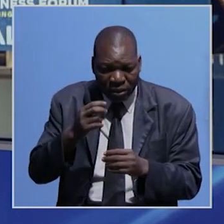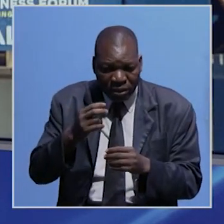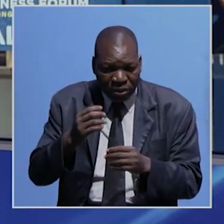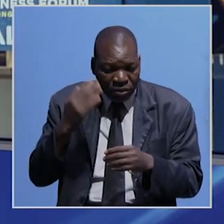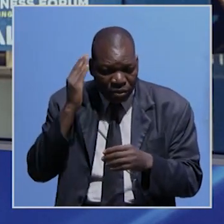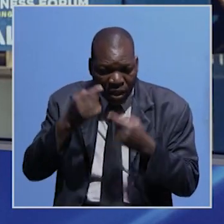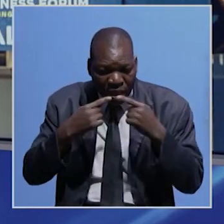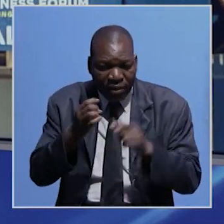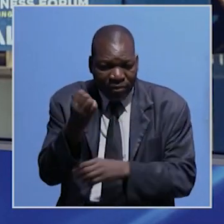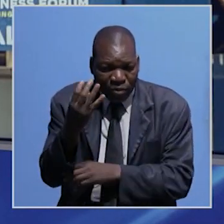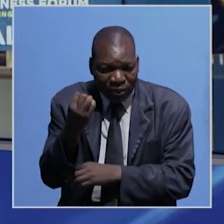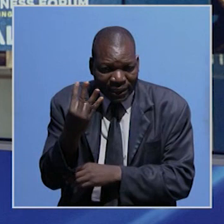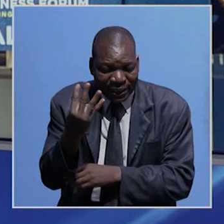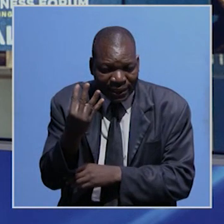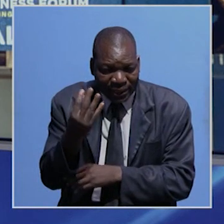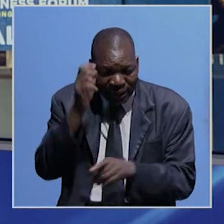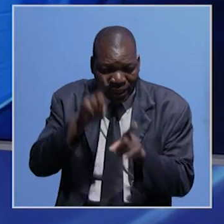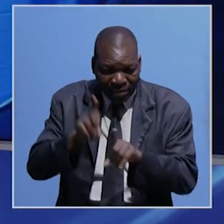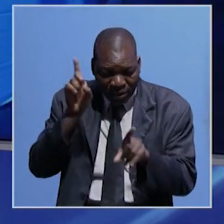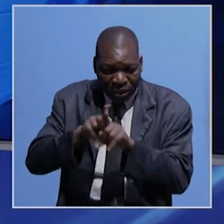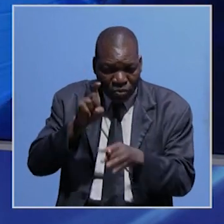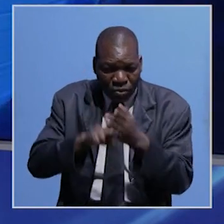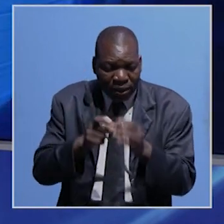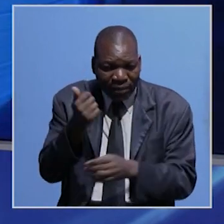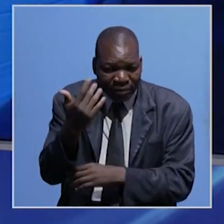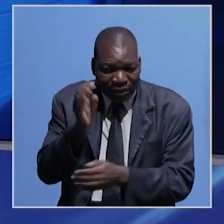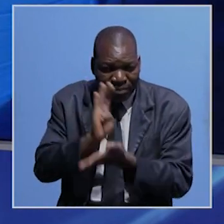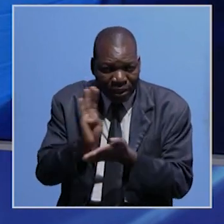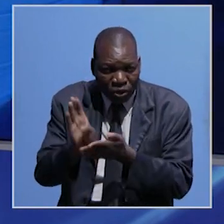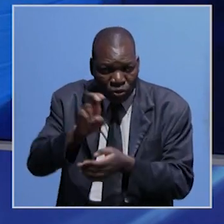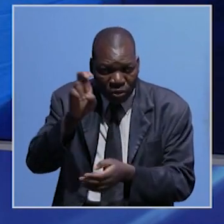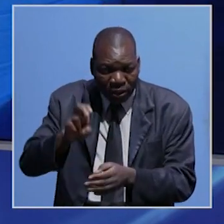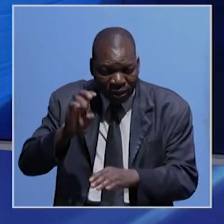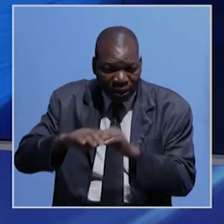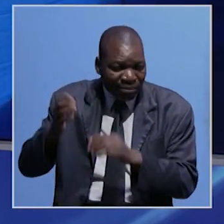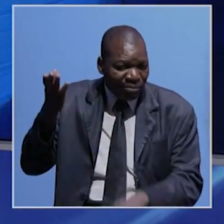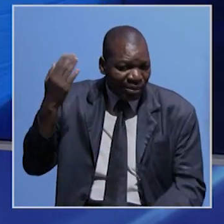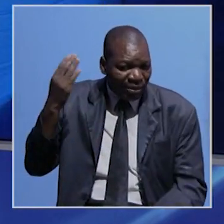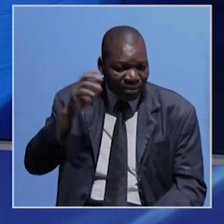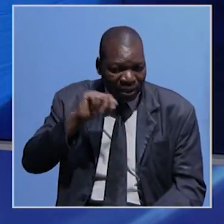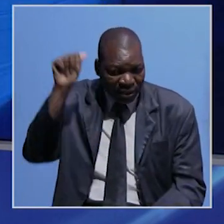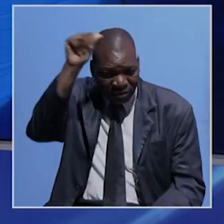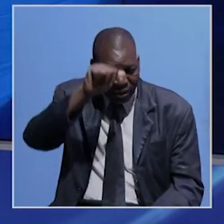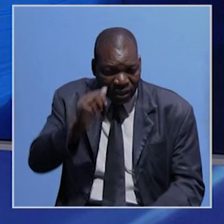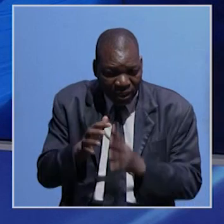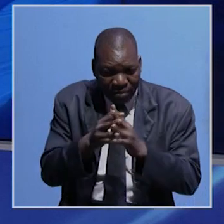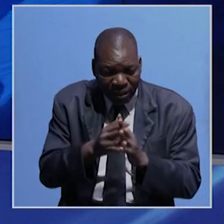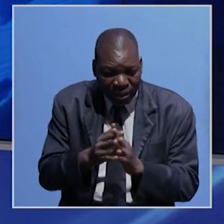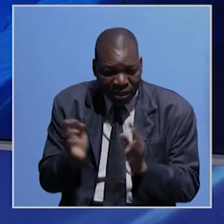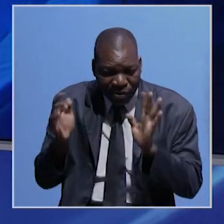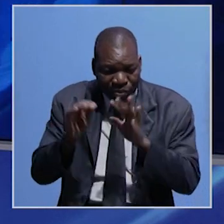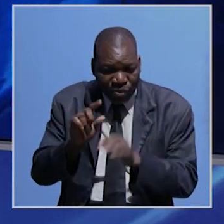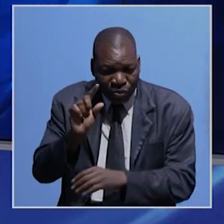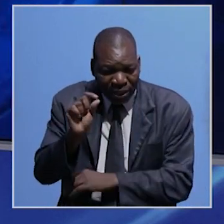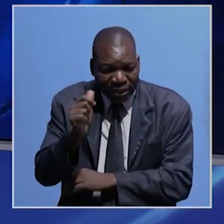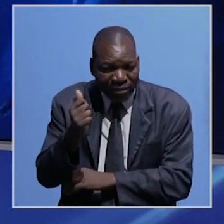announcement of 14 deals worth $15 billion, more than what was committed during the U.S.-Africa summit in 2014. And